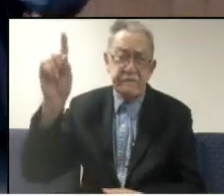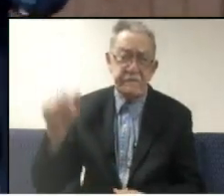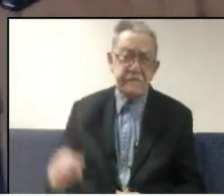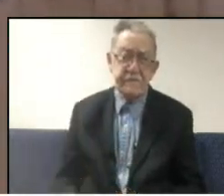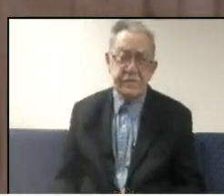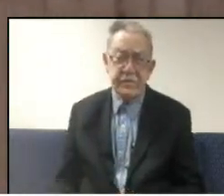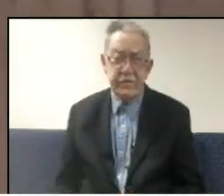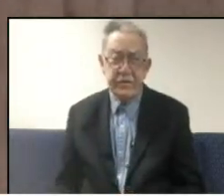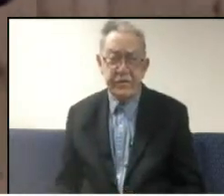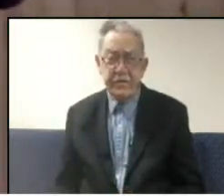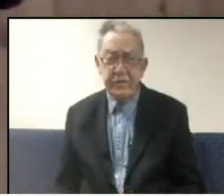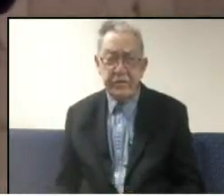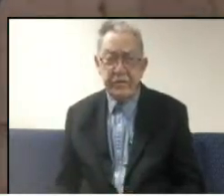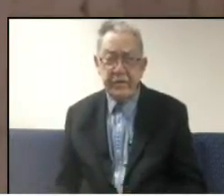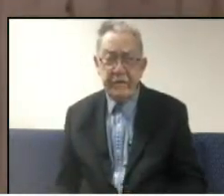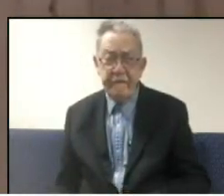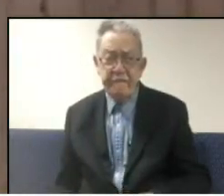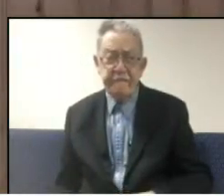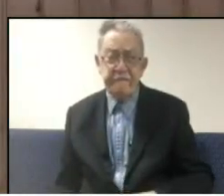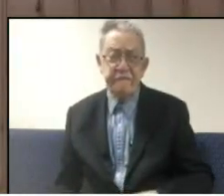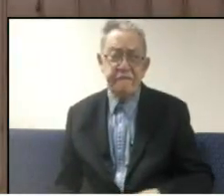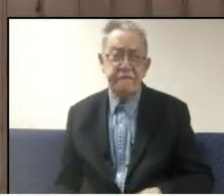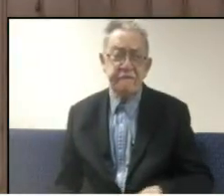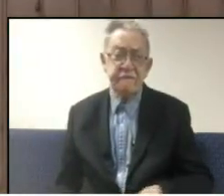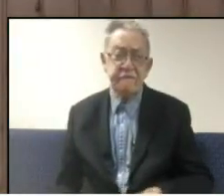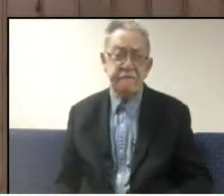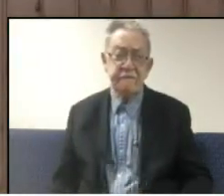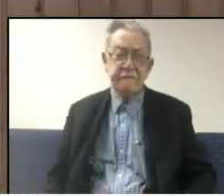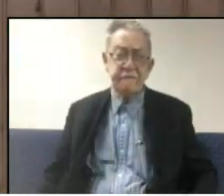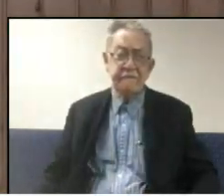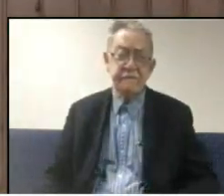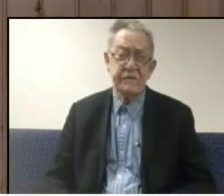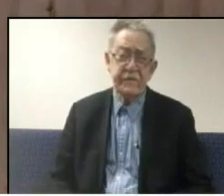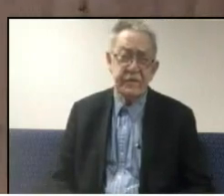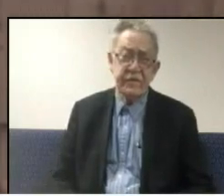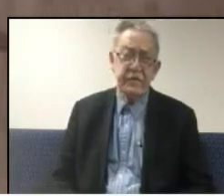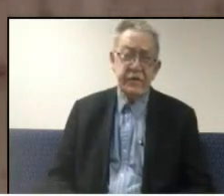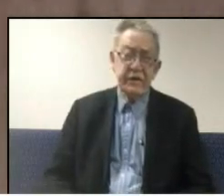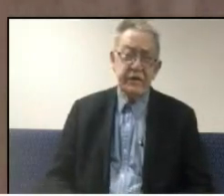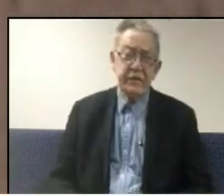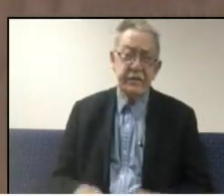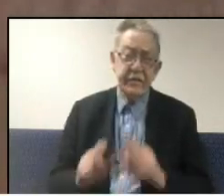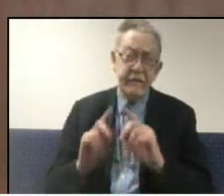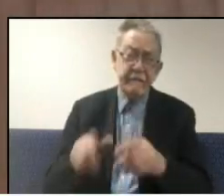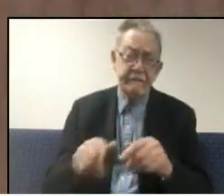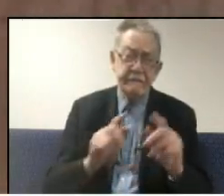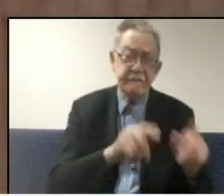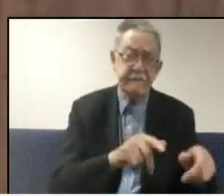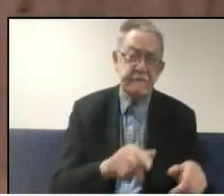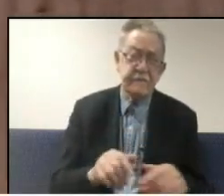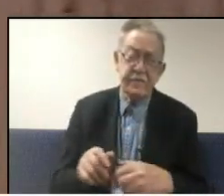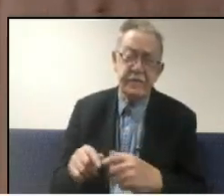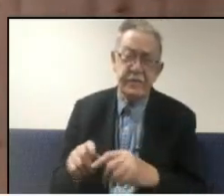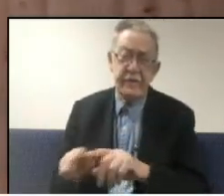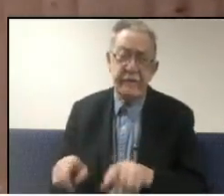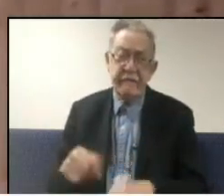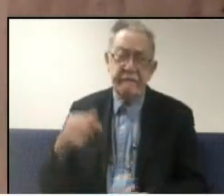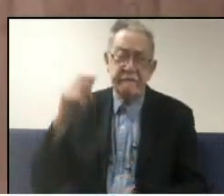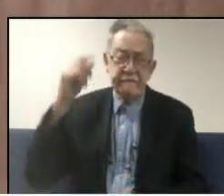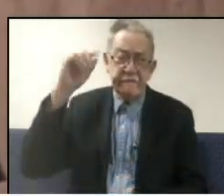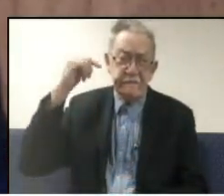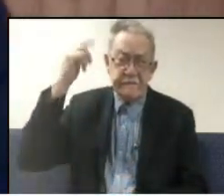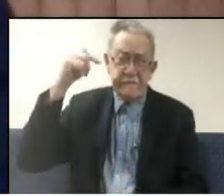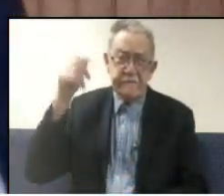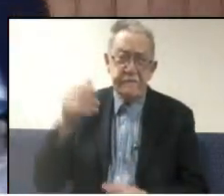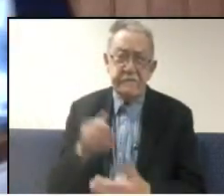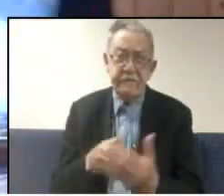He makes our world so busy, we don't even have time. He fills us with so much entertainment and so much craziness that we can't